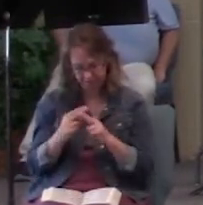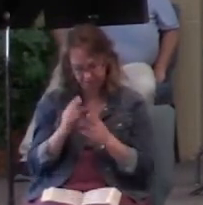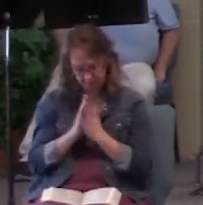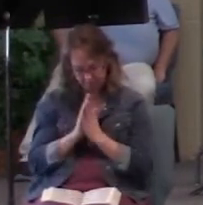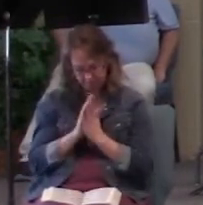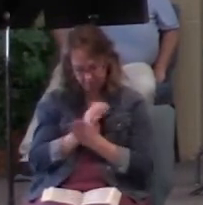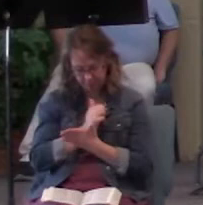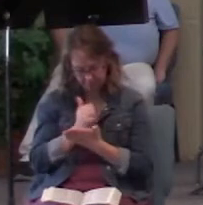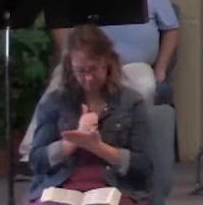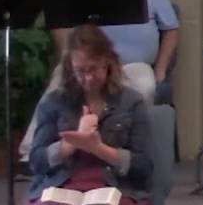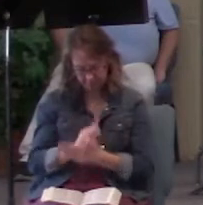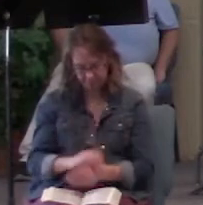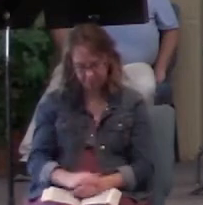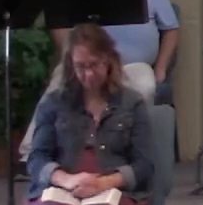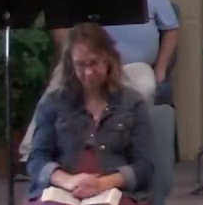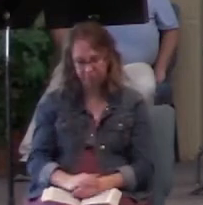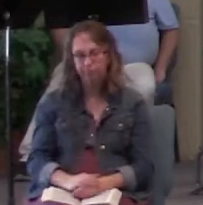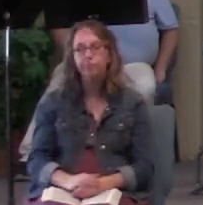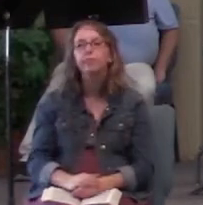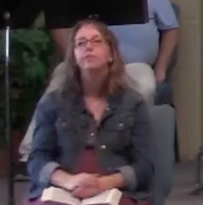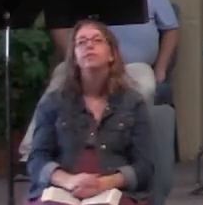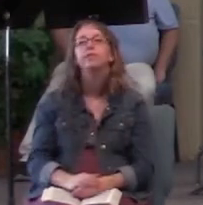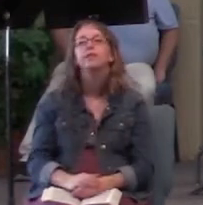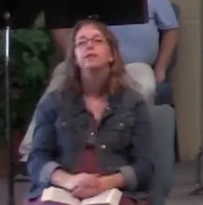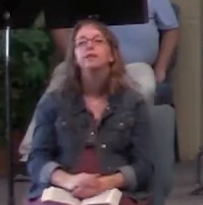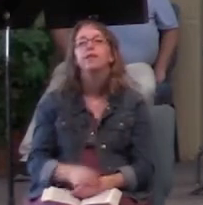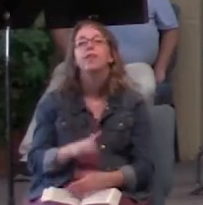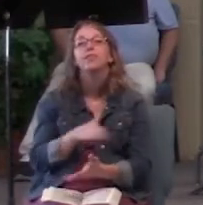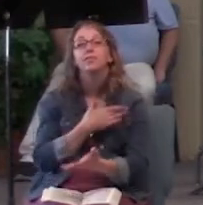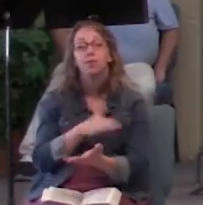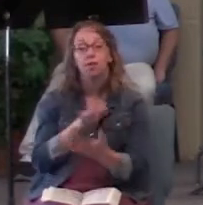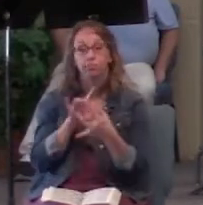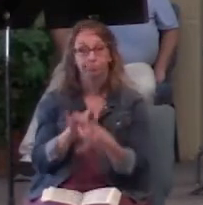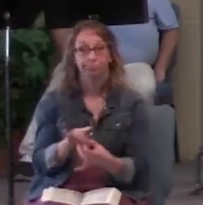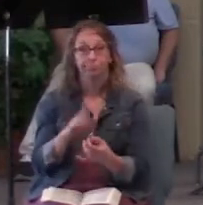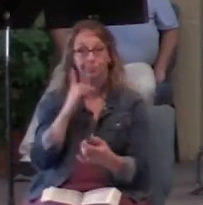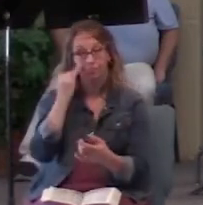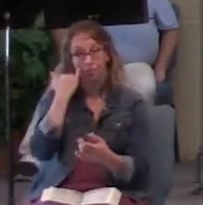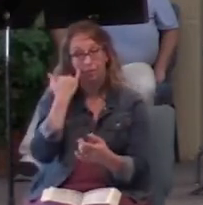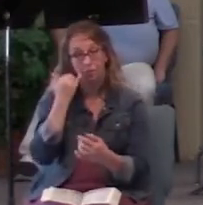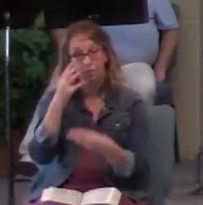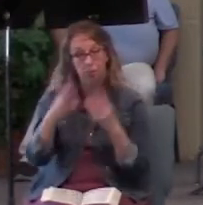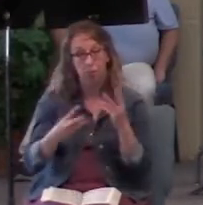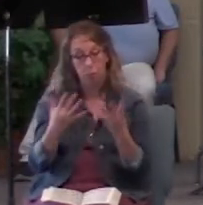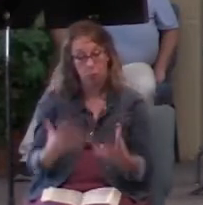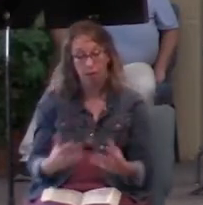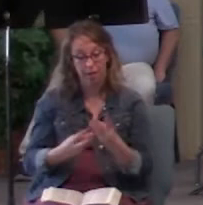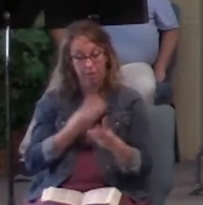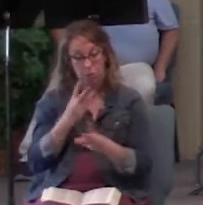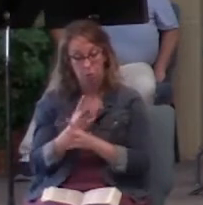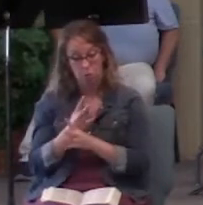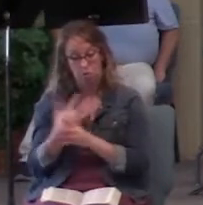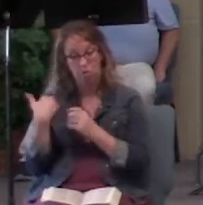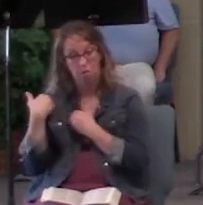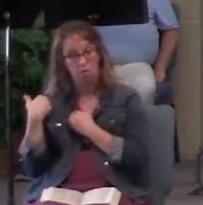amen. The song goes, if he carried the weight of the world, I know Jesus will carry